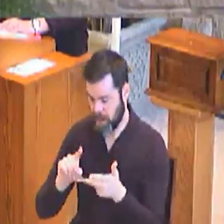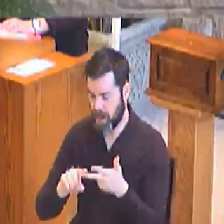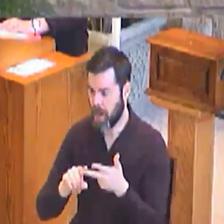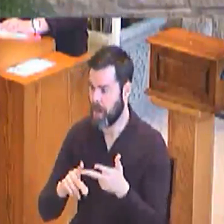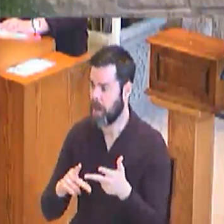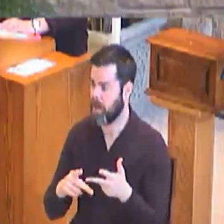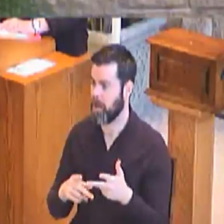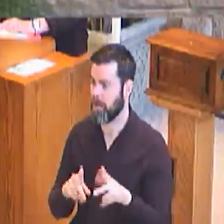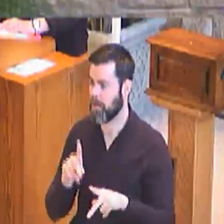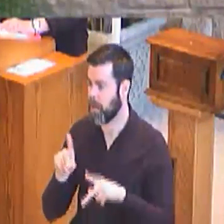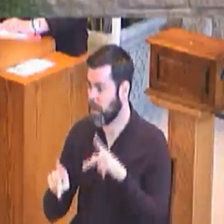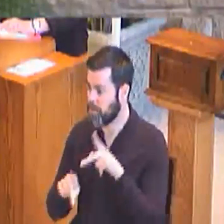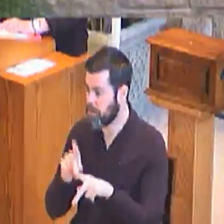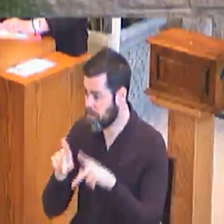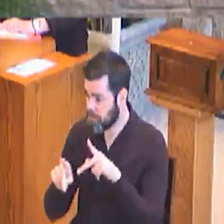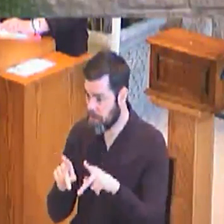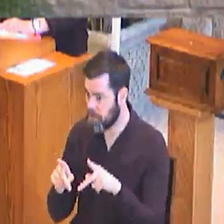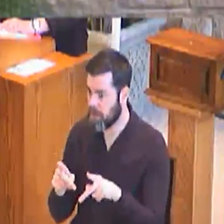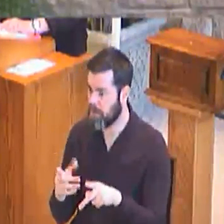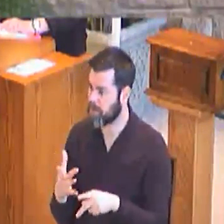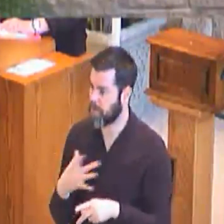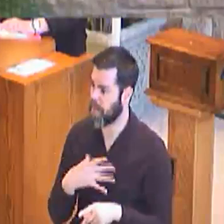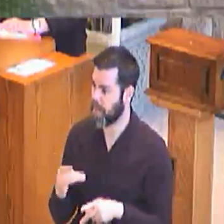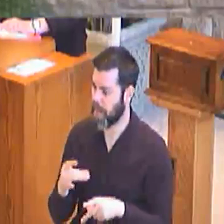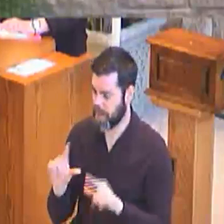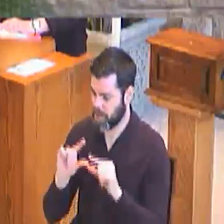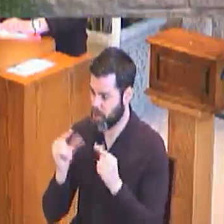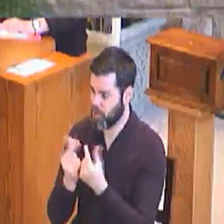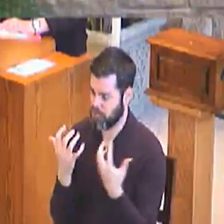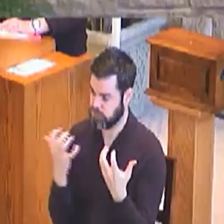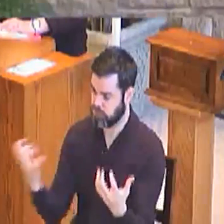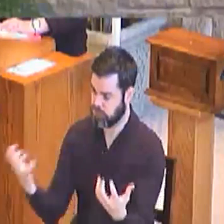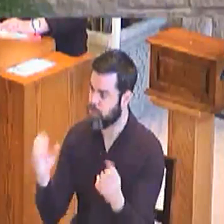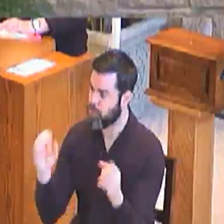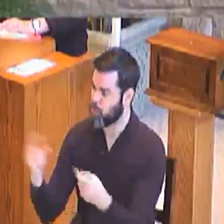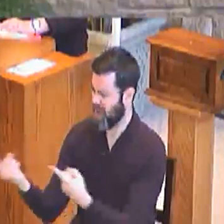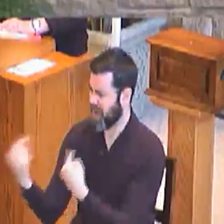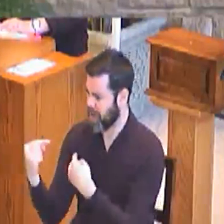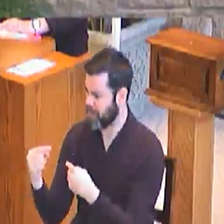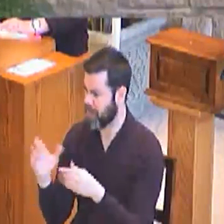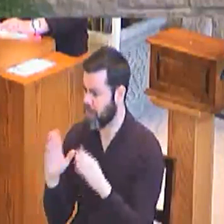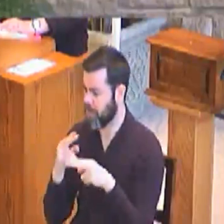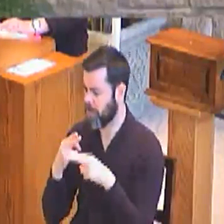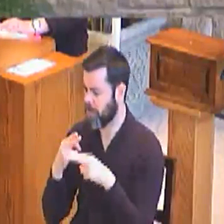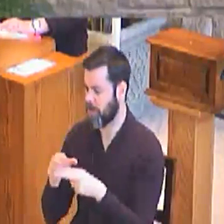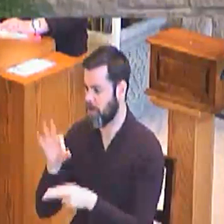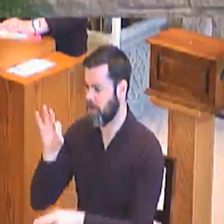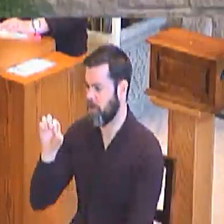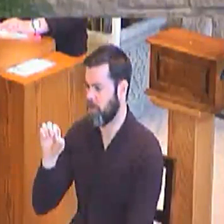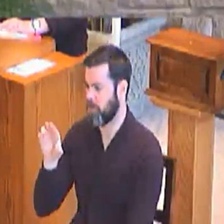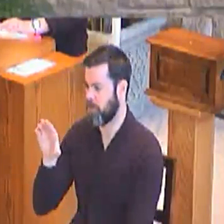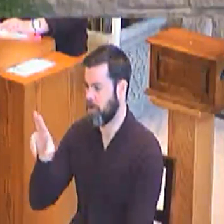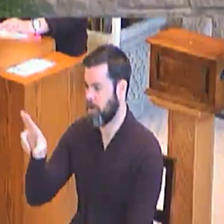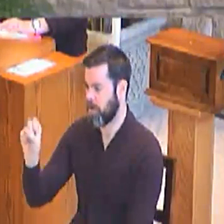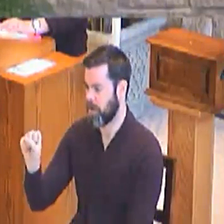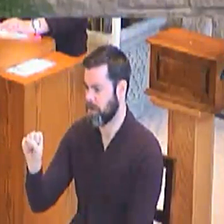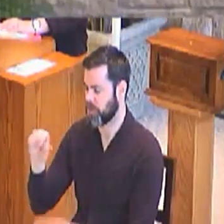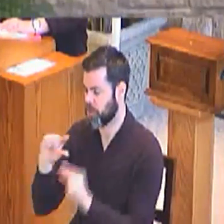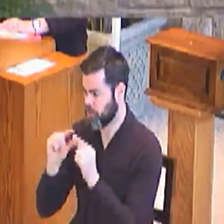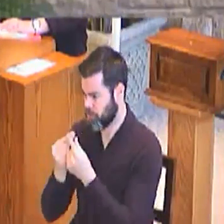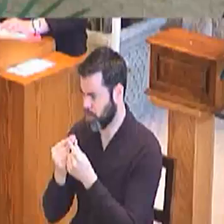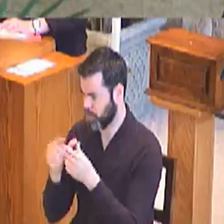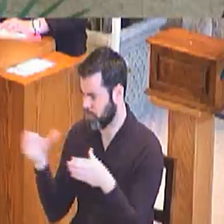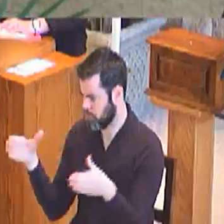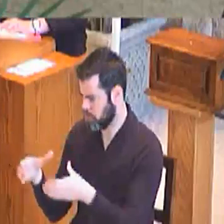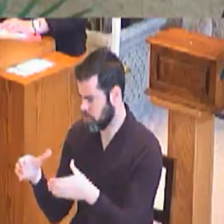course, will be invited to come to focus groups. So the focus groups, there's a couple things that are already scheduled. On Saturday, April 29th,